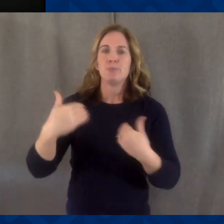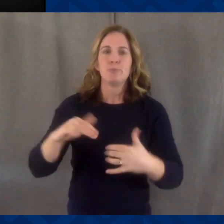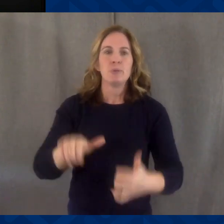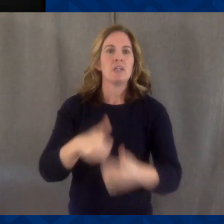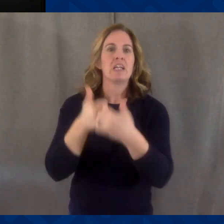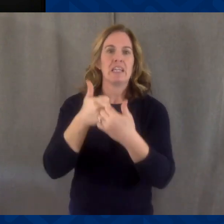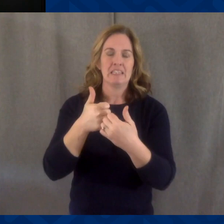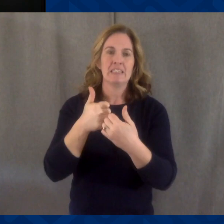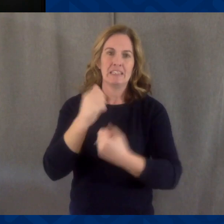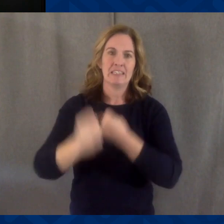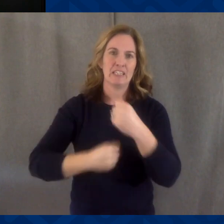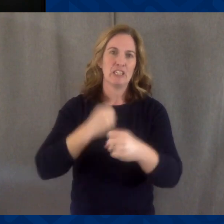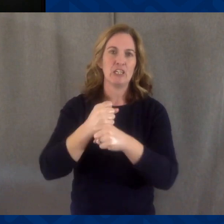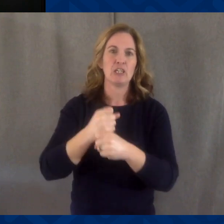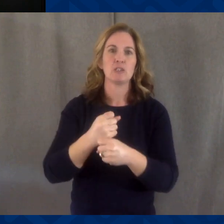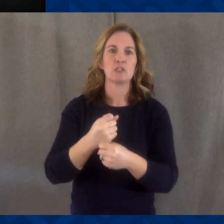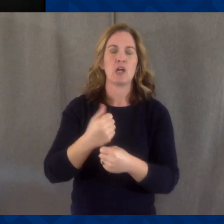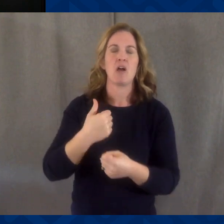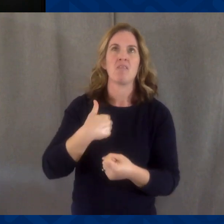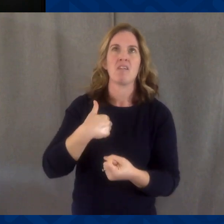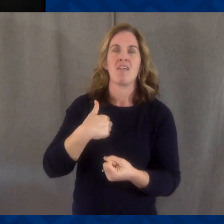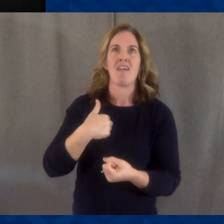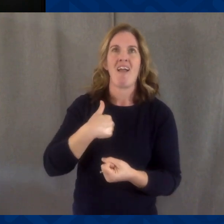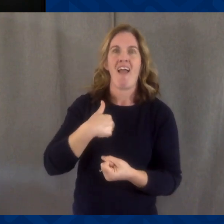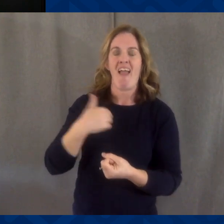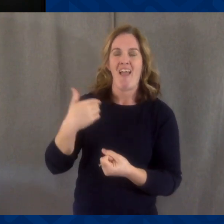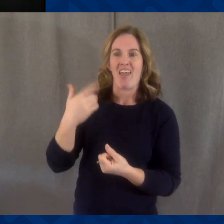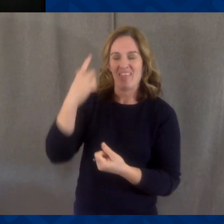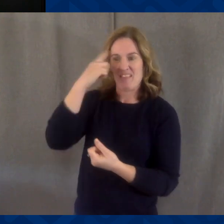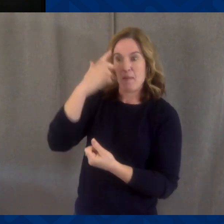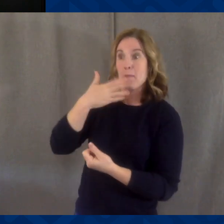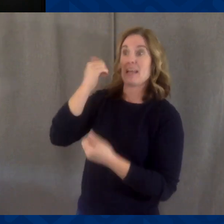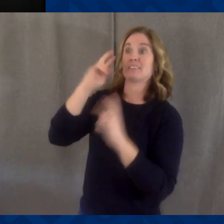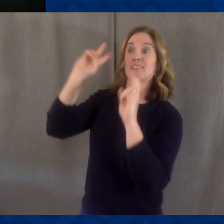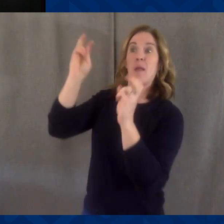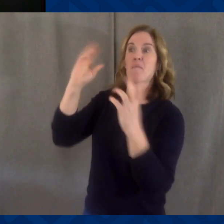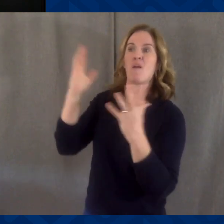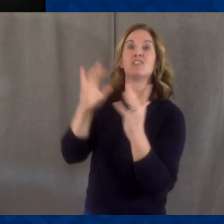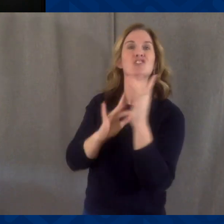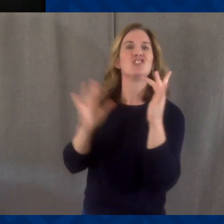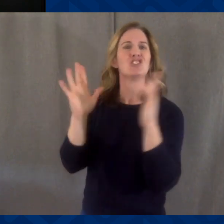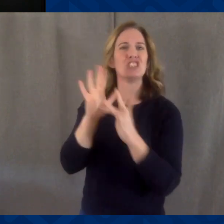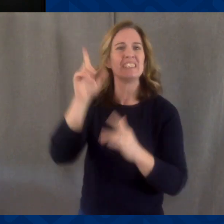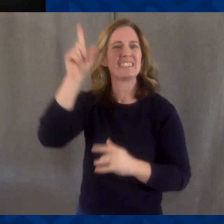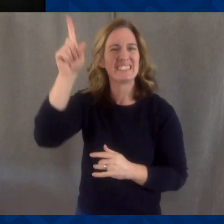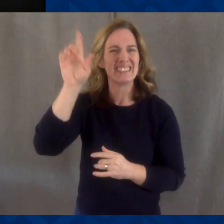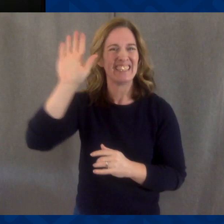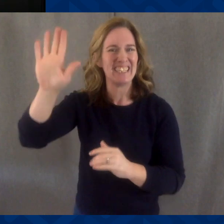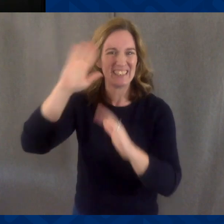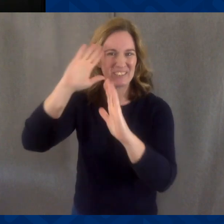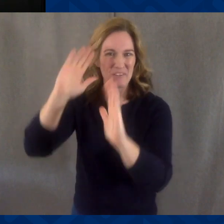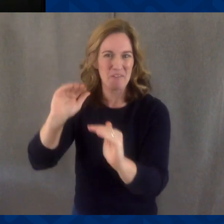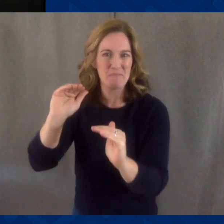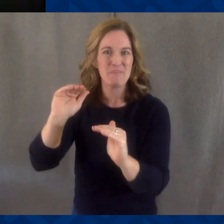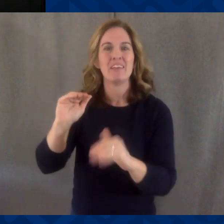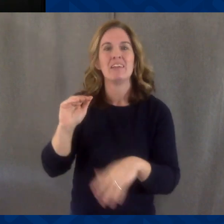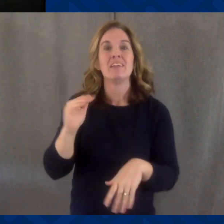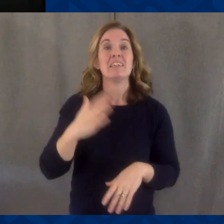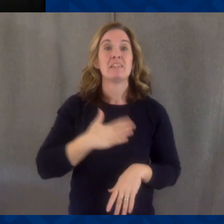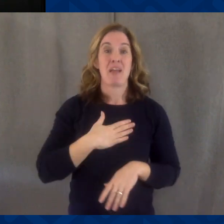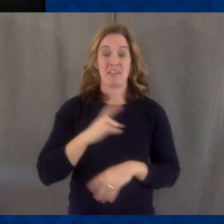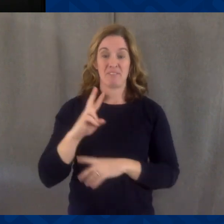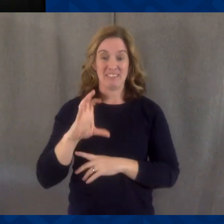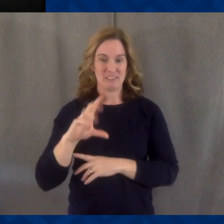thing to preach on than the hope that we have in Jesus. A quote that I try to live my life by. All of my VC 20 folks have heard me quote